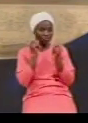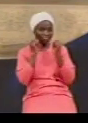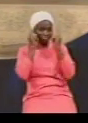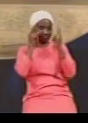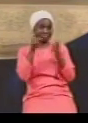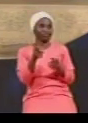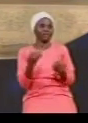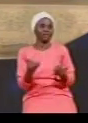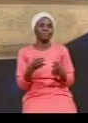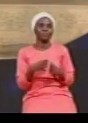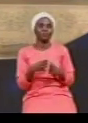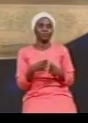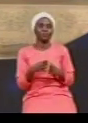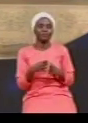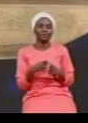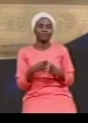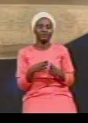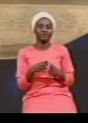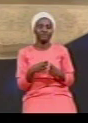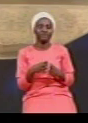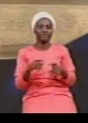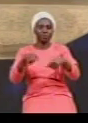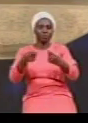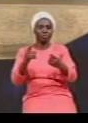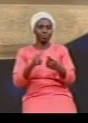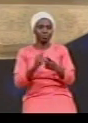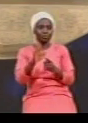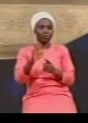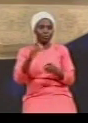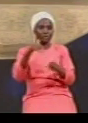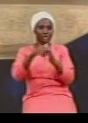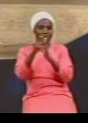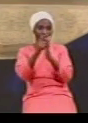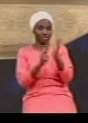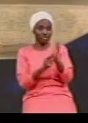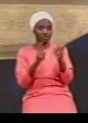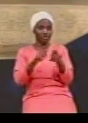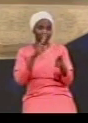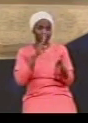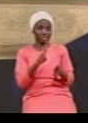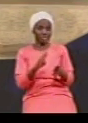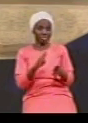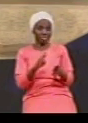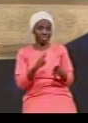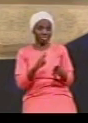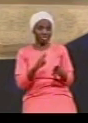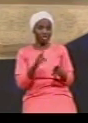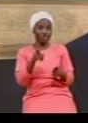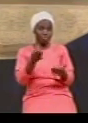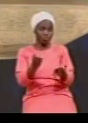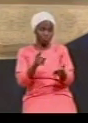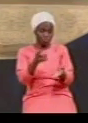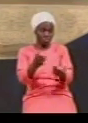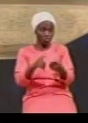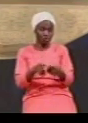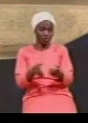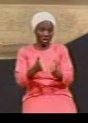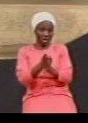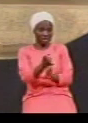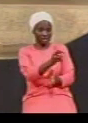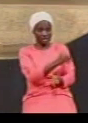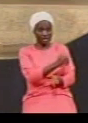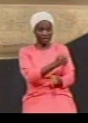You're going to your in-law-to-be. You want to ask the hand of their